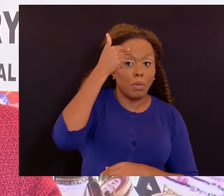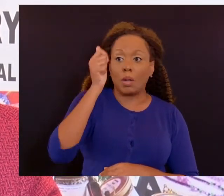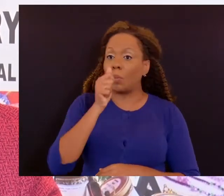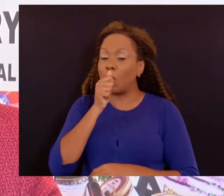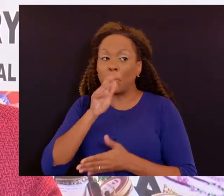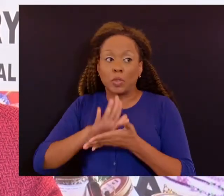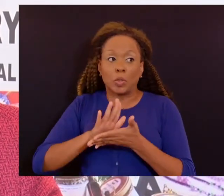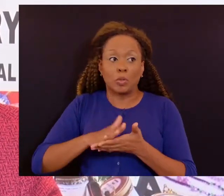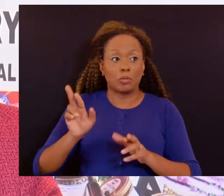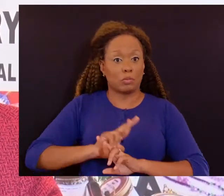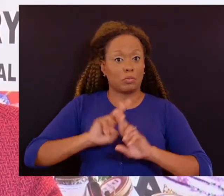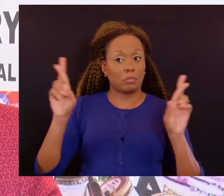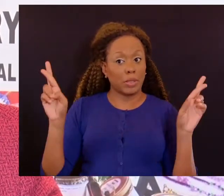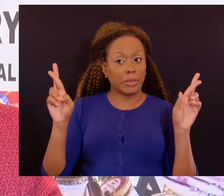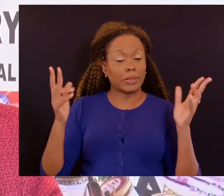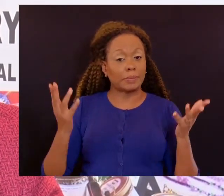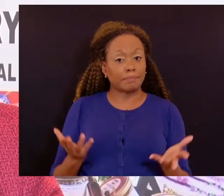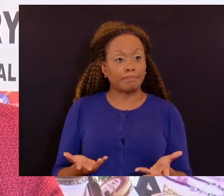schools,